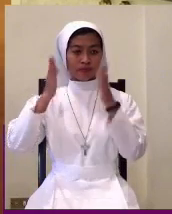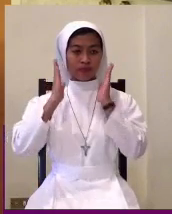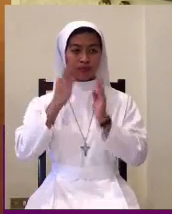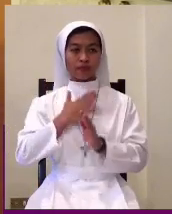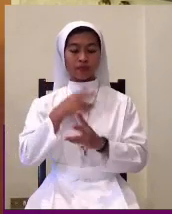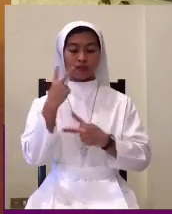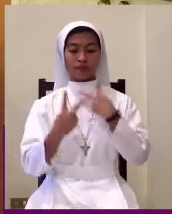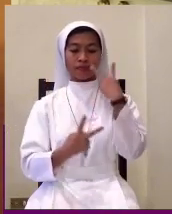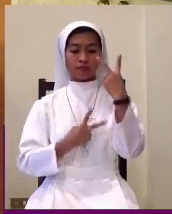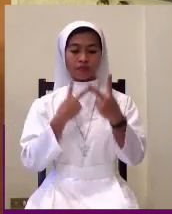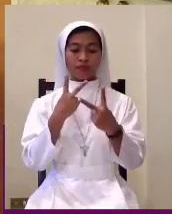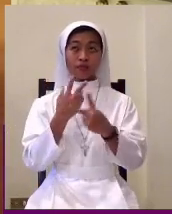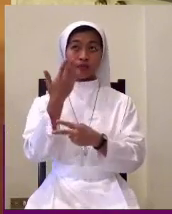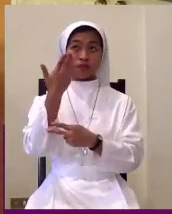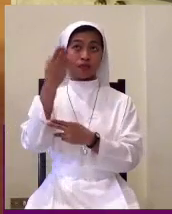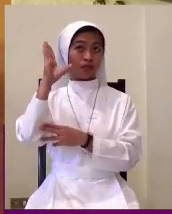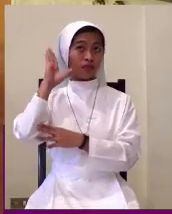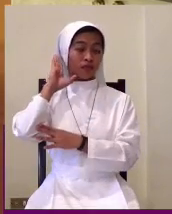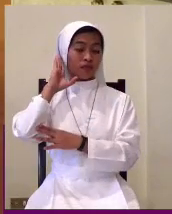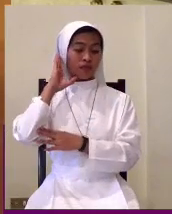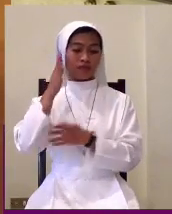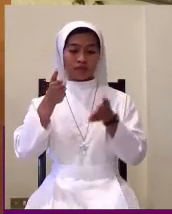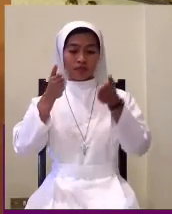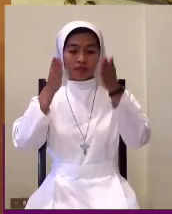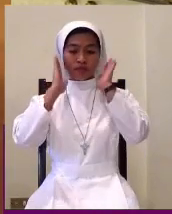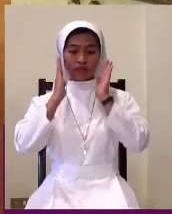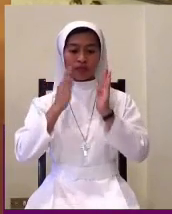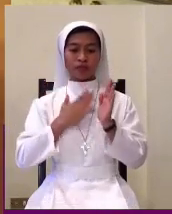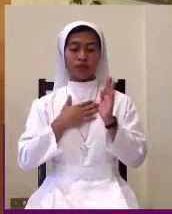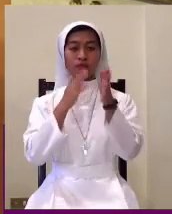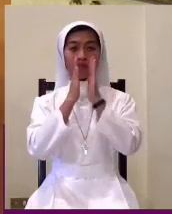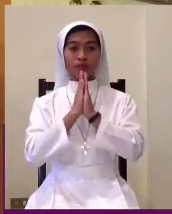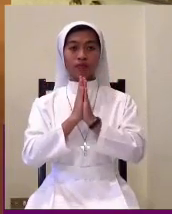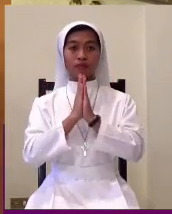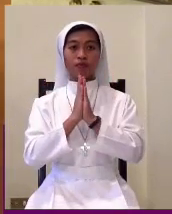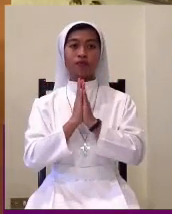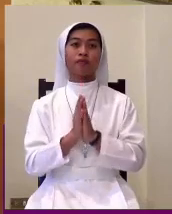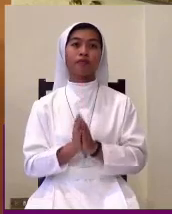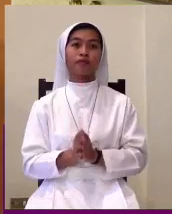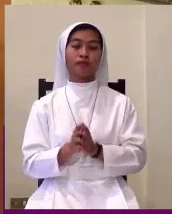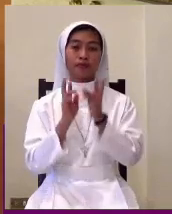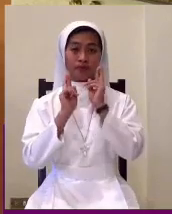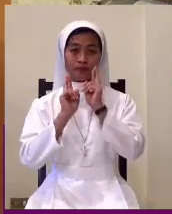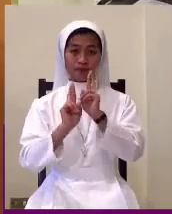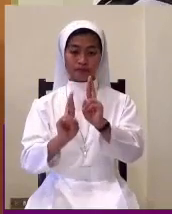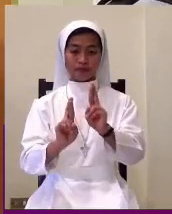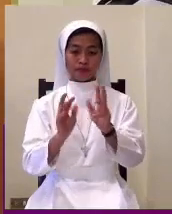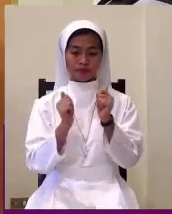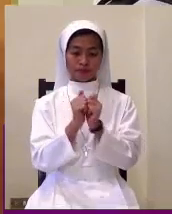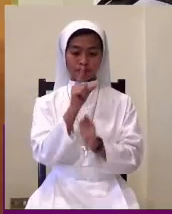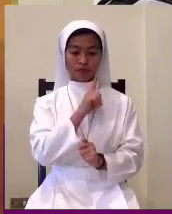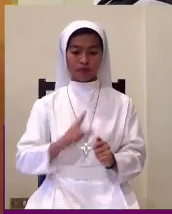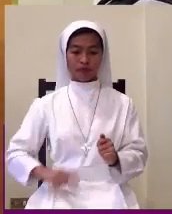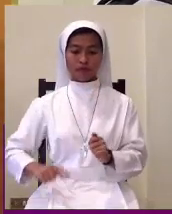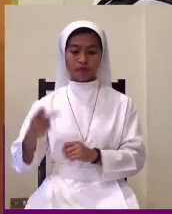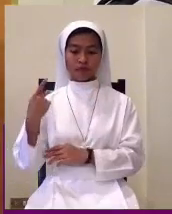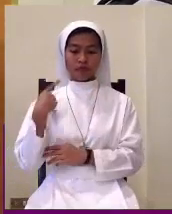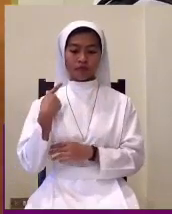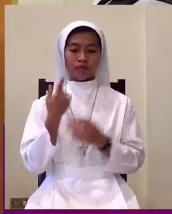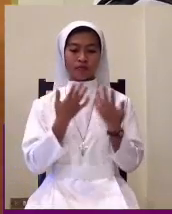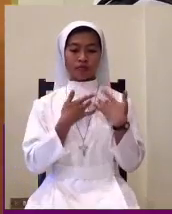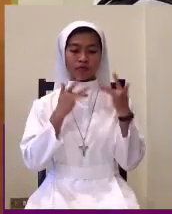your ears be attentive to my voice in supplication. With the Lord there is mercy